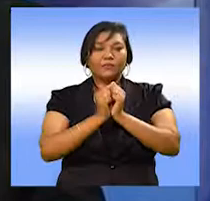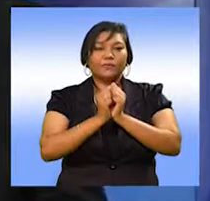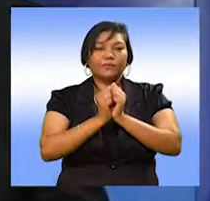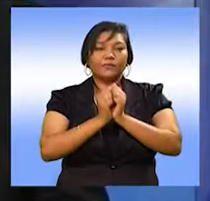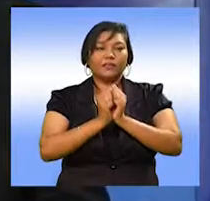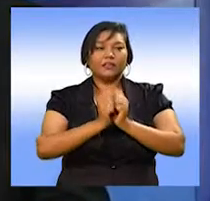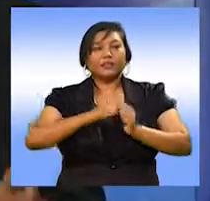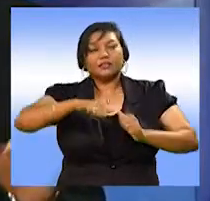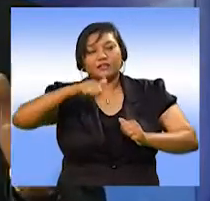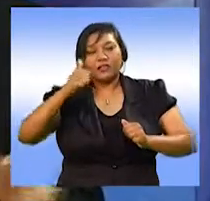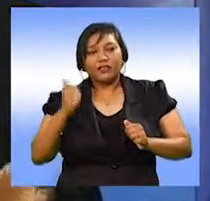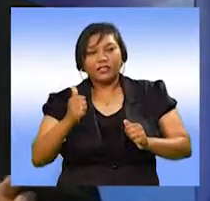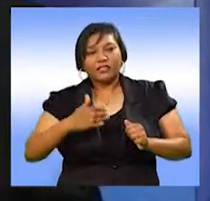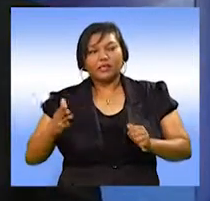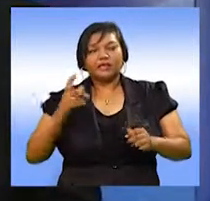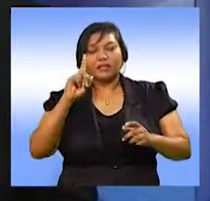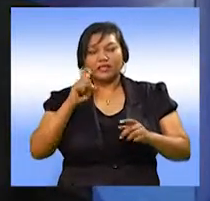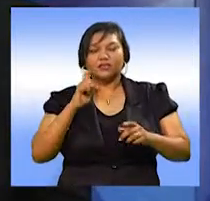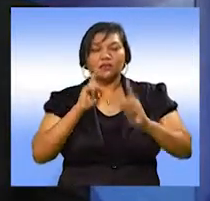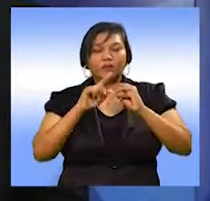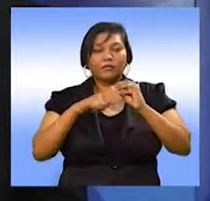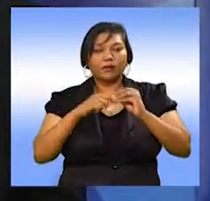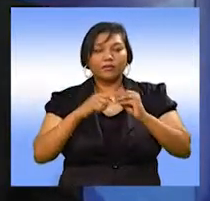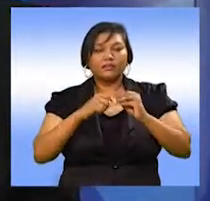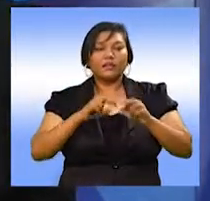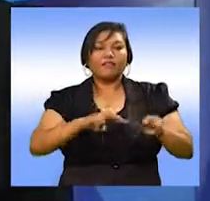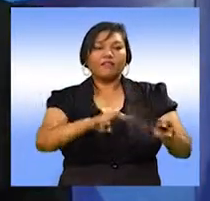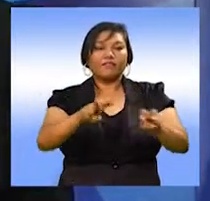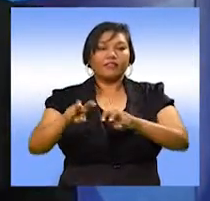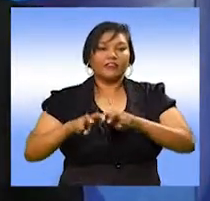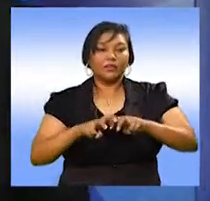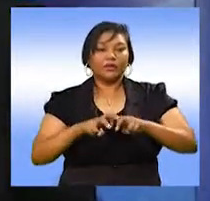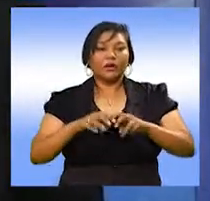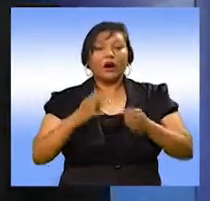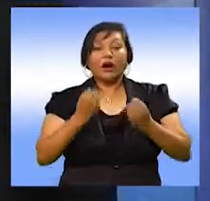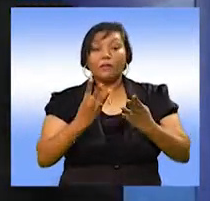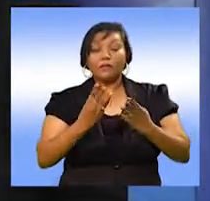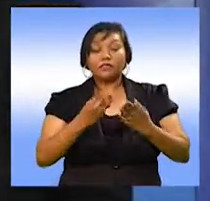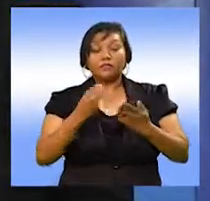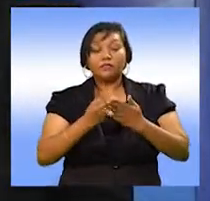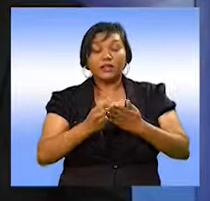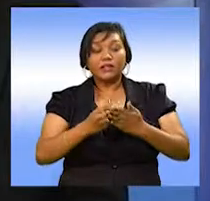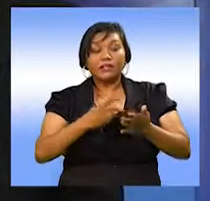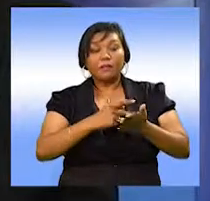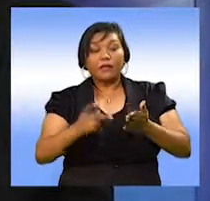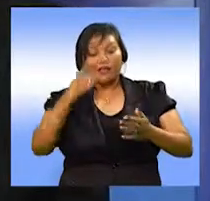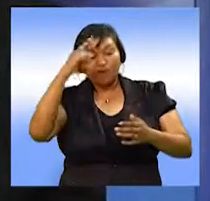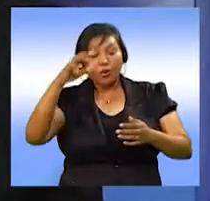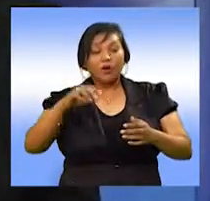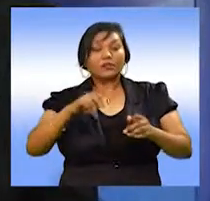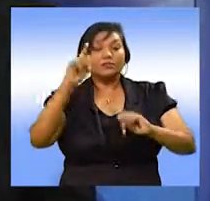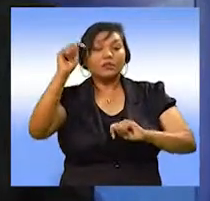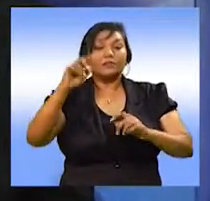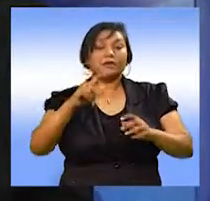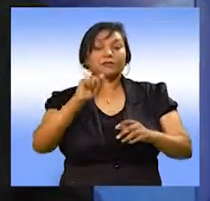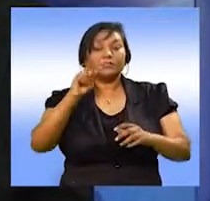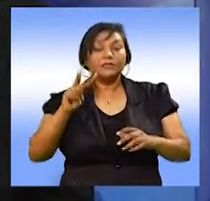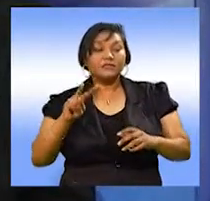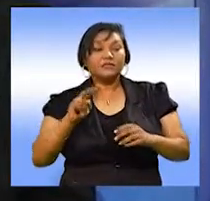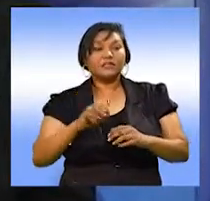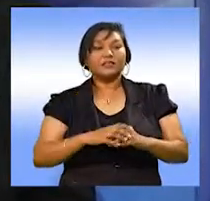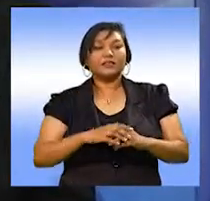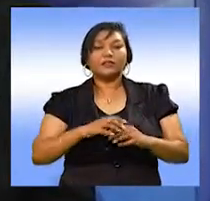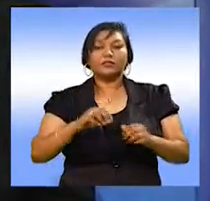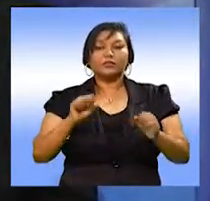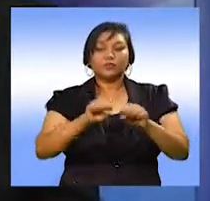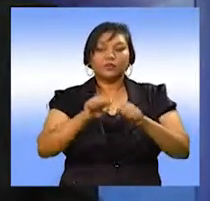determining the item to determine value is really improving the dialogue amongst the broadcasters, COT,